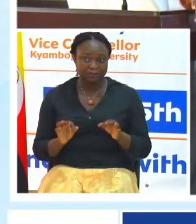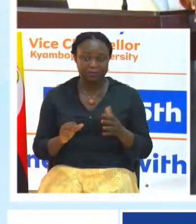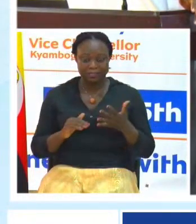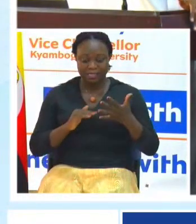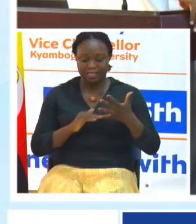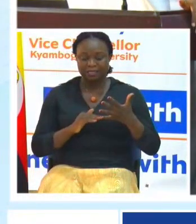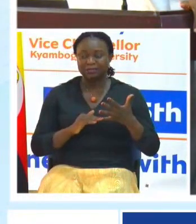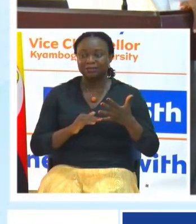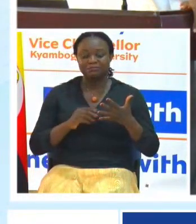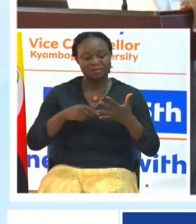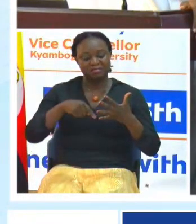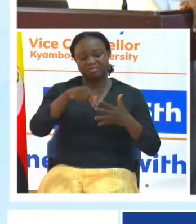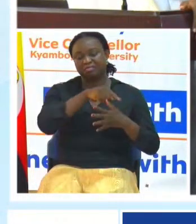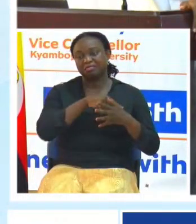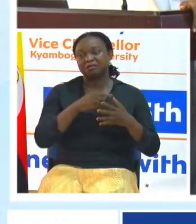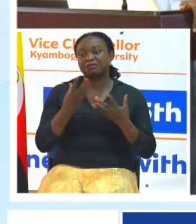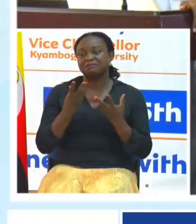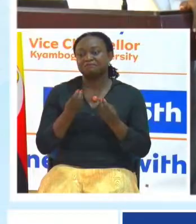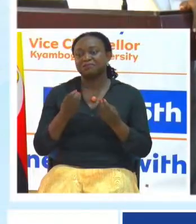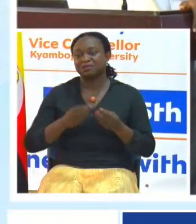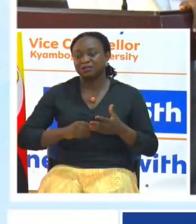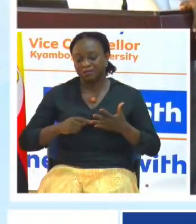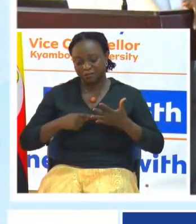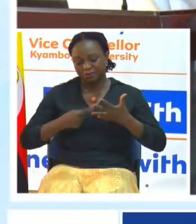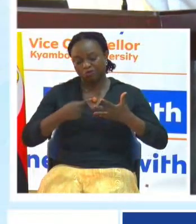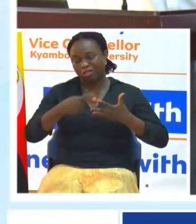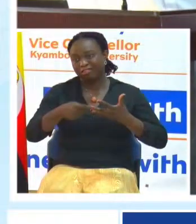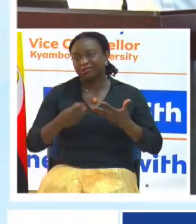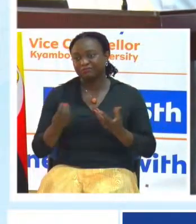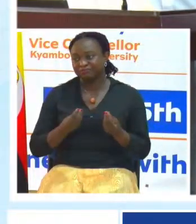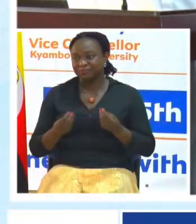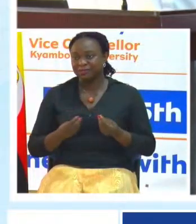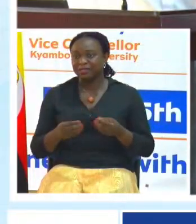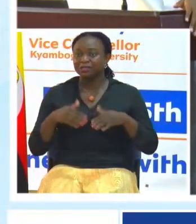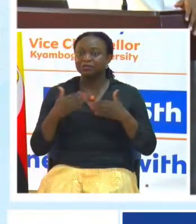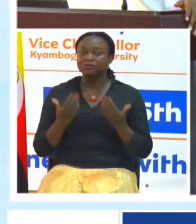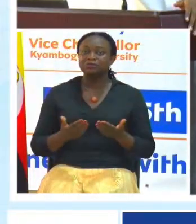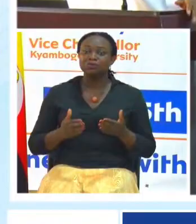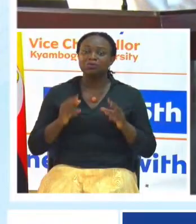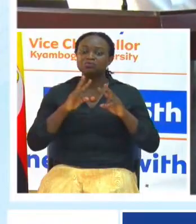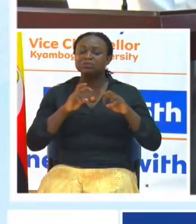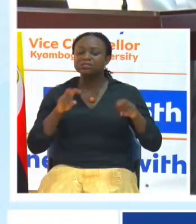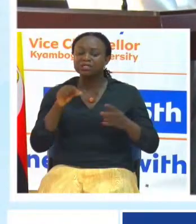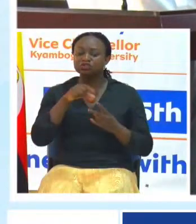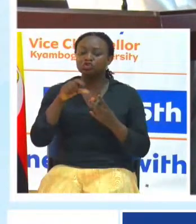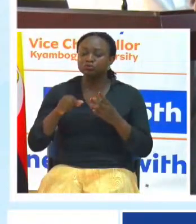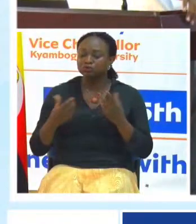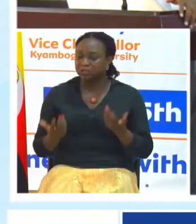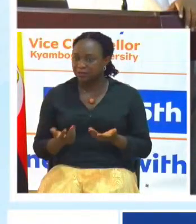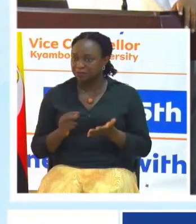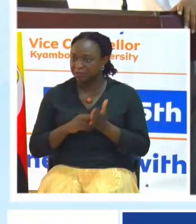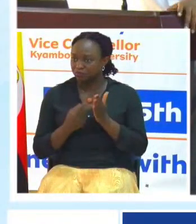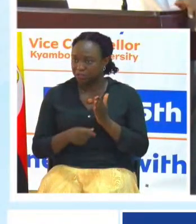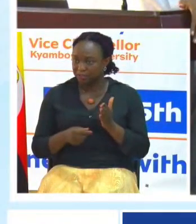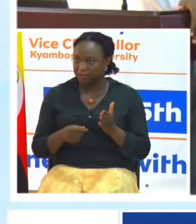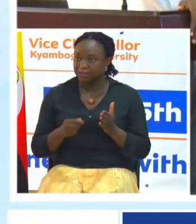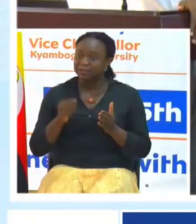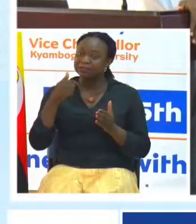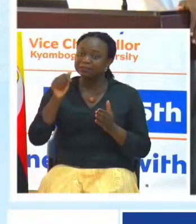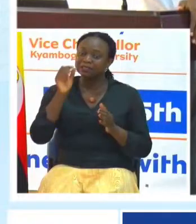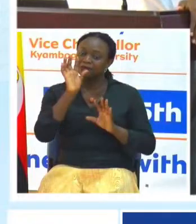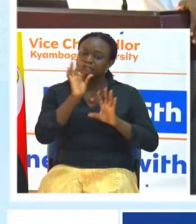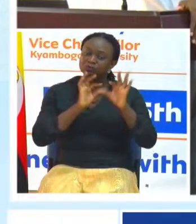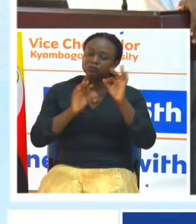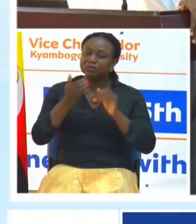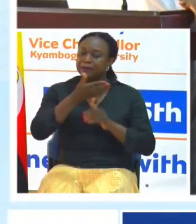solved all the remaining steps in your application process. So what is researching your options? Researching your options is finding your